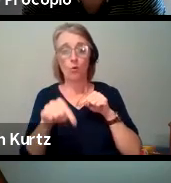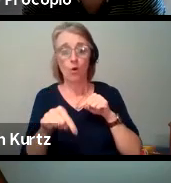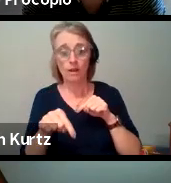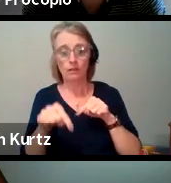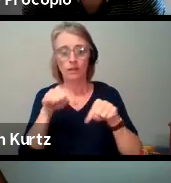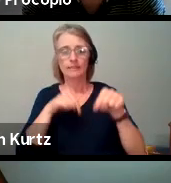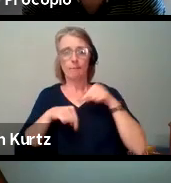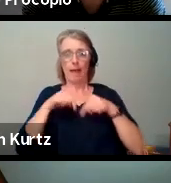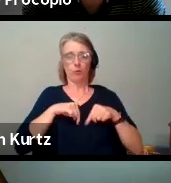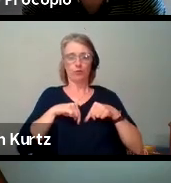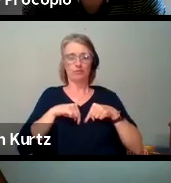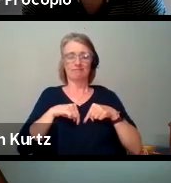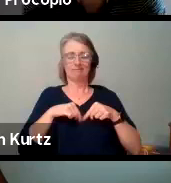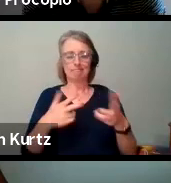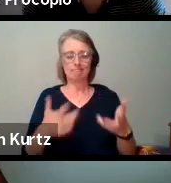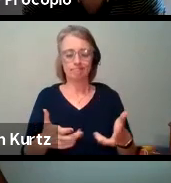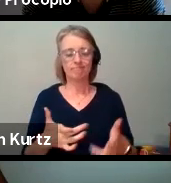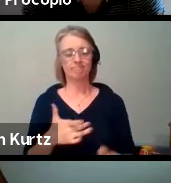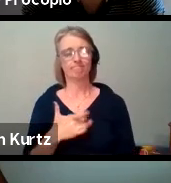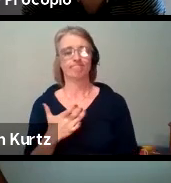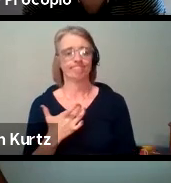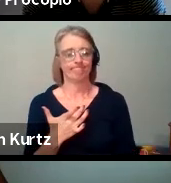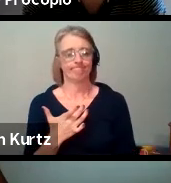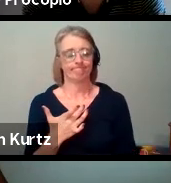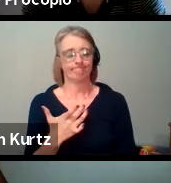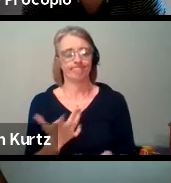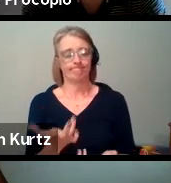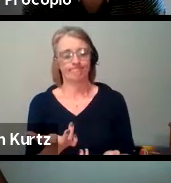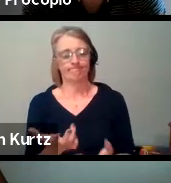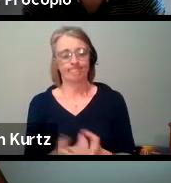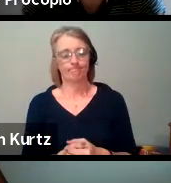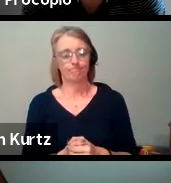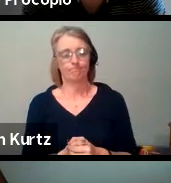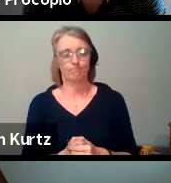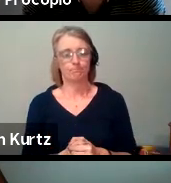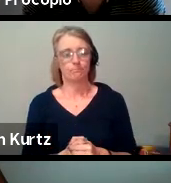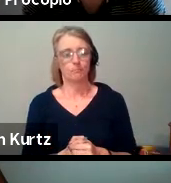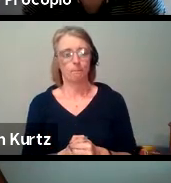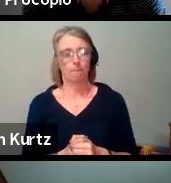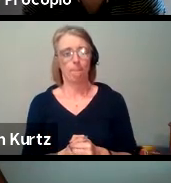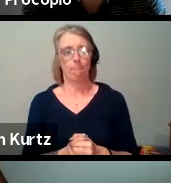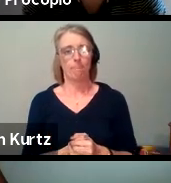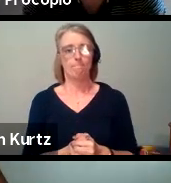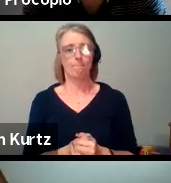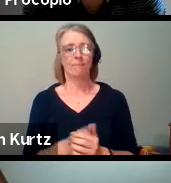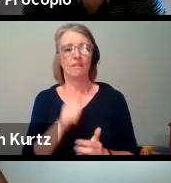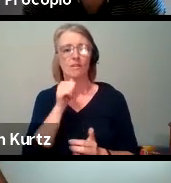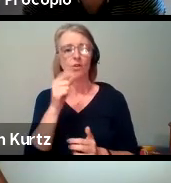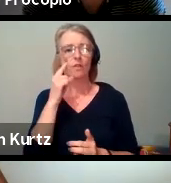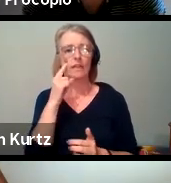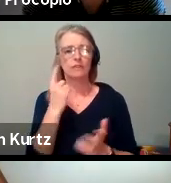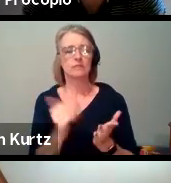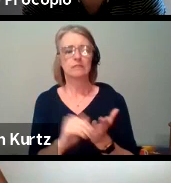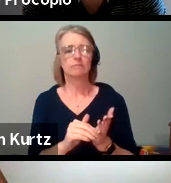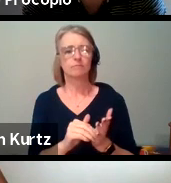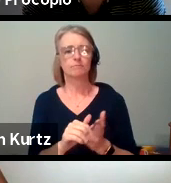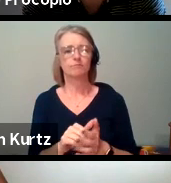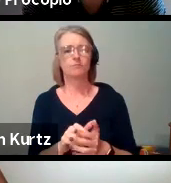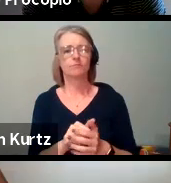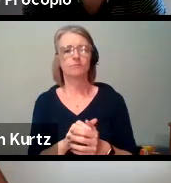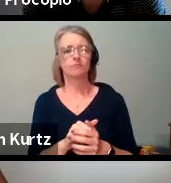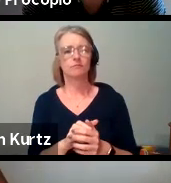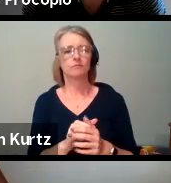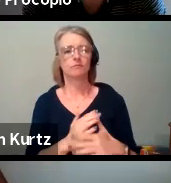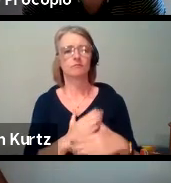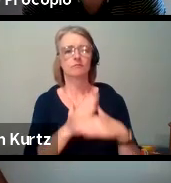So that's where I start when I'm having these conversations. Absolutely. With my I don't friends. think it's redundant, Darren. Can I interrupt? Hey,